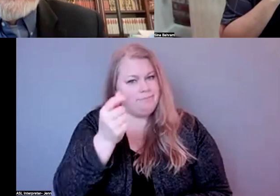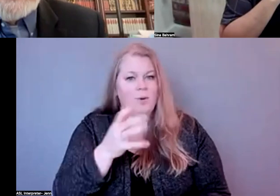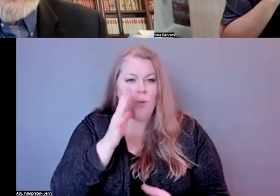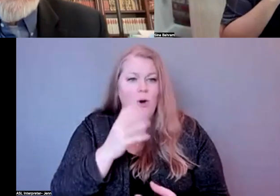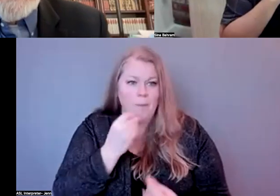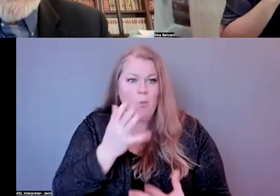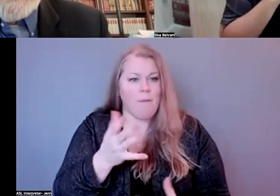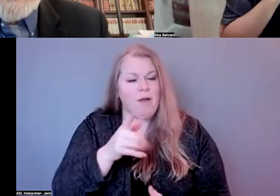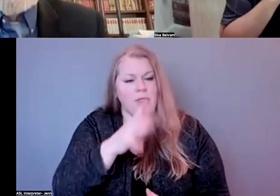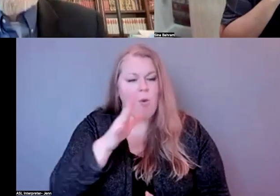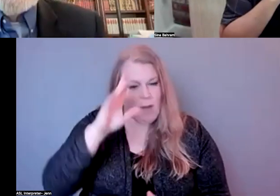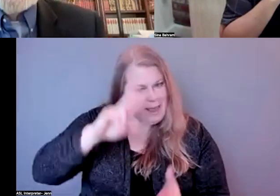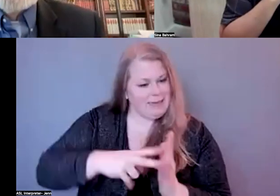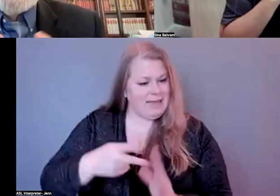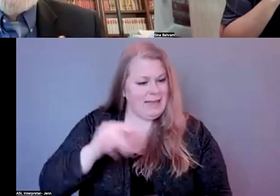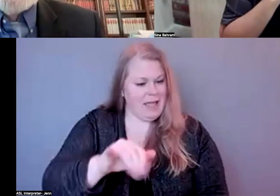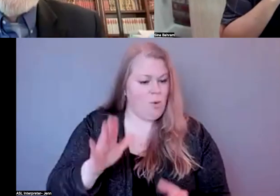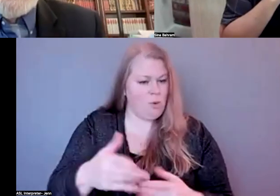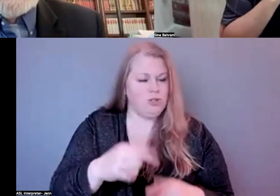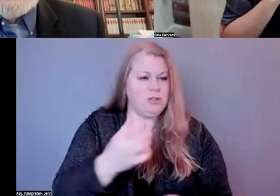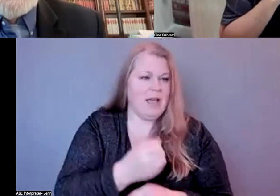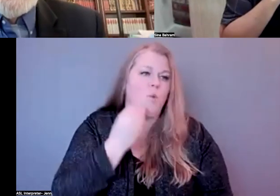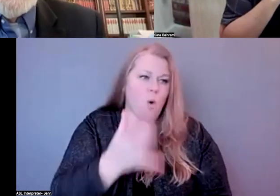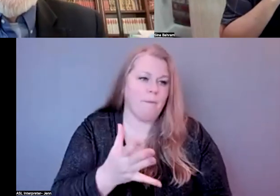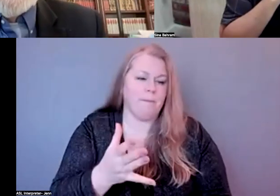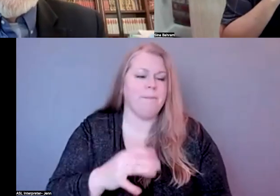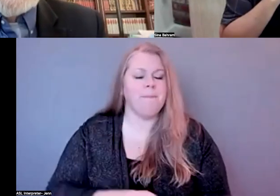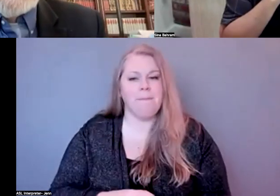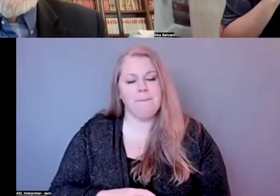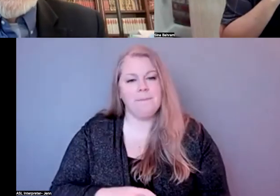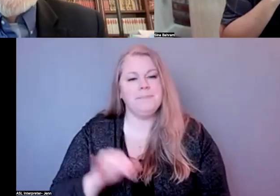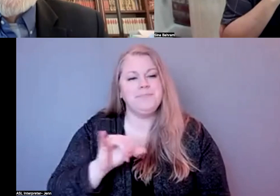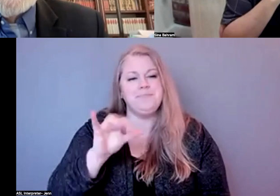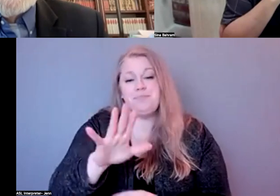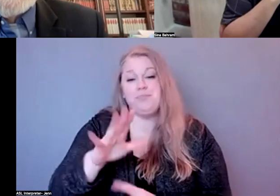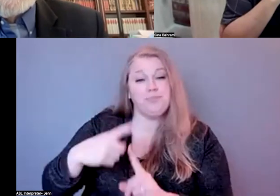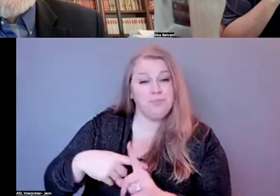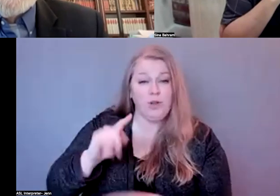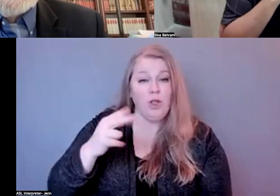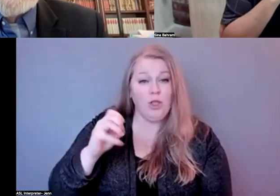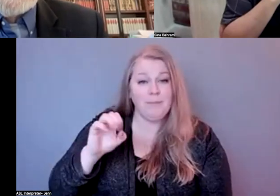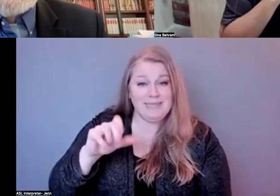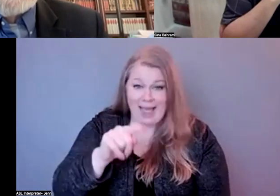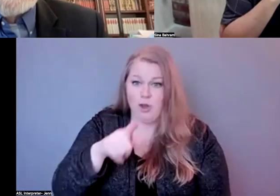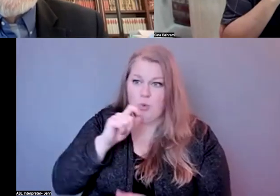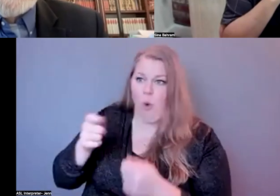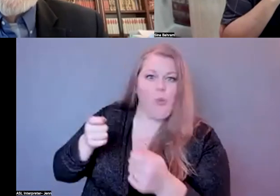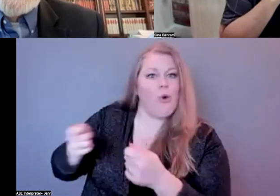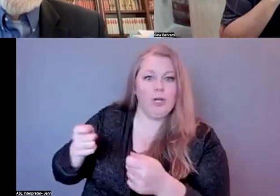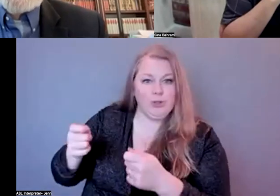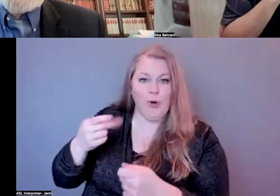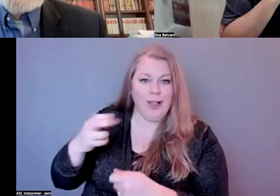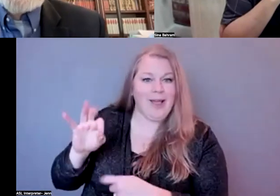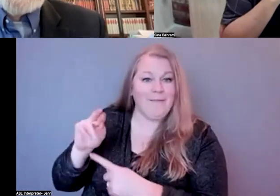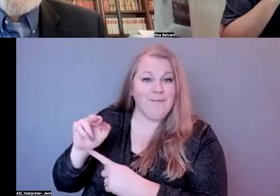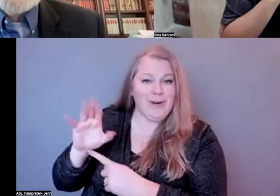it to get warmer. And it wouldn't just be a casual comment. It's kind of like your thermostat. You don't actually control the furnace.